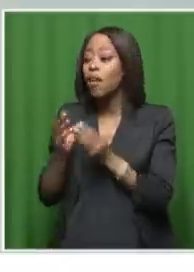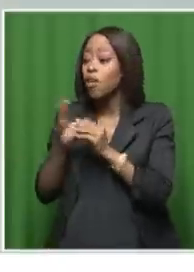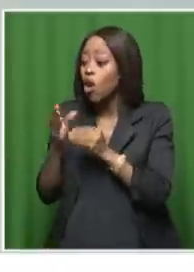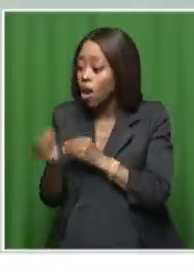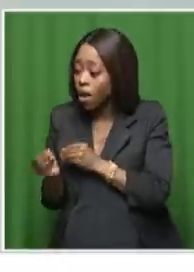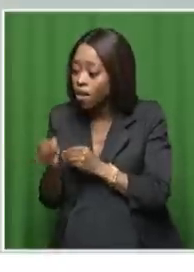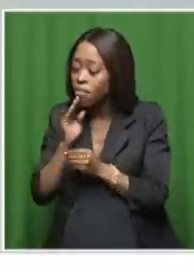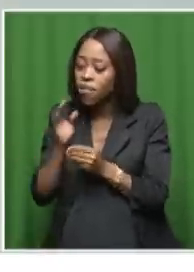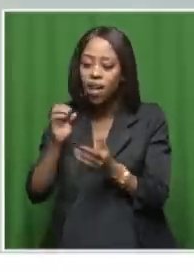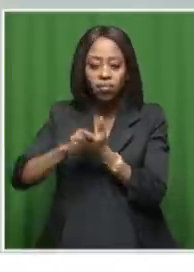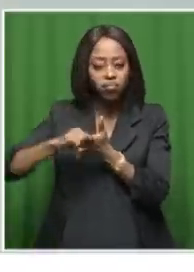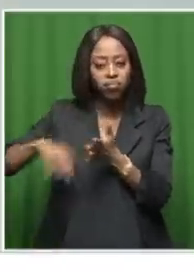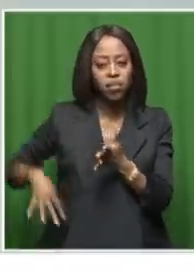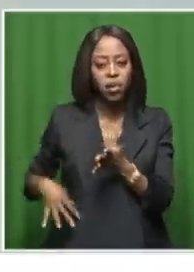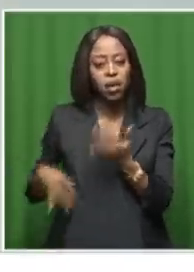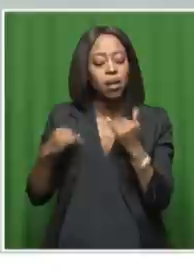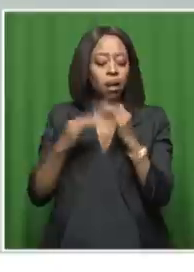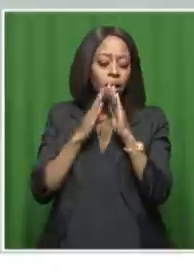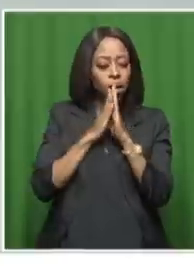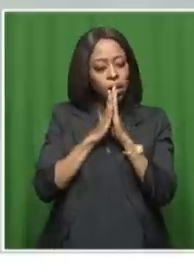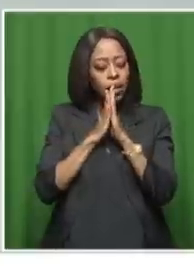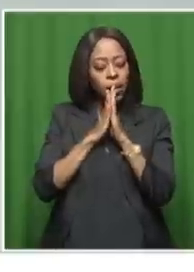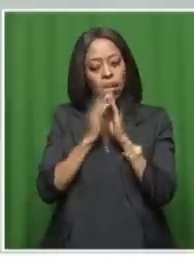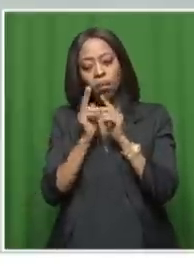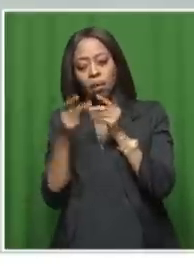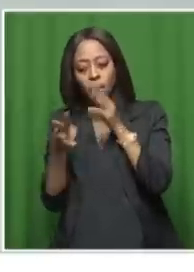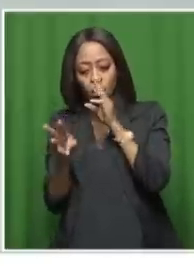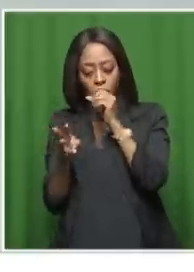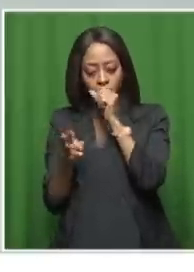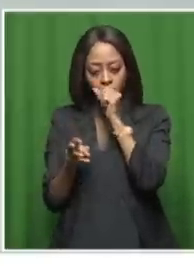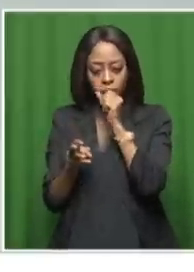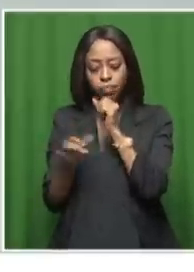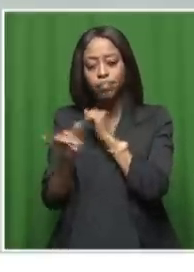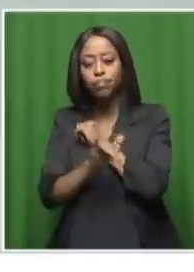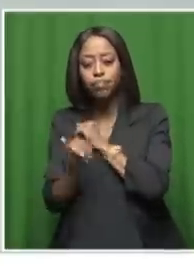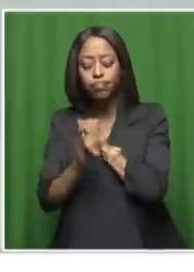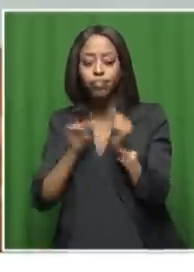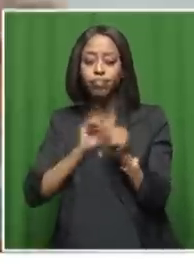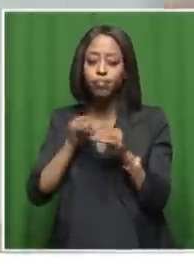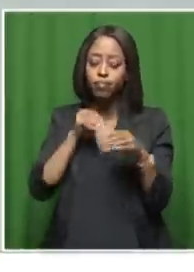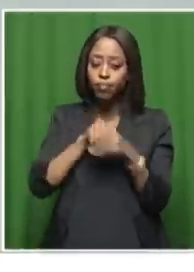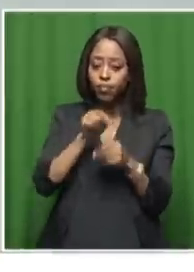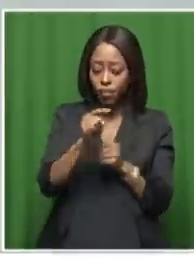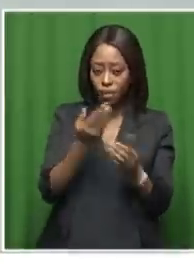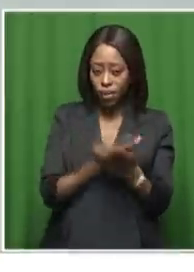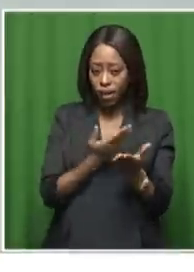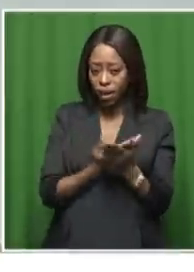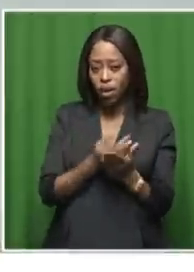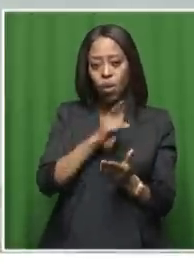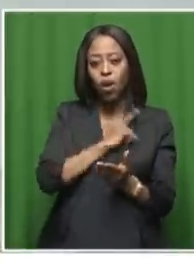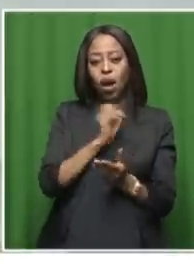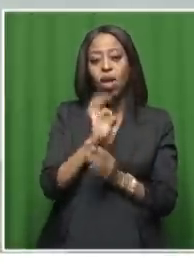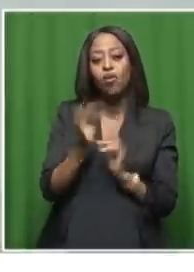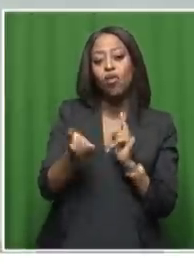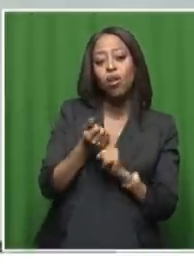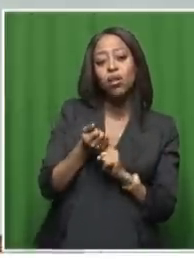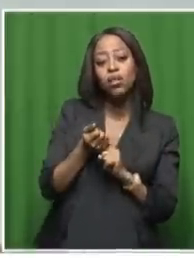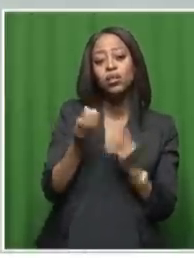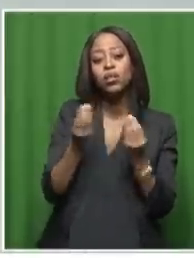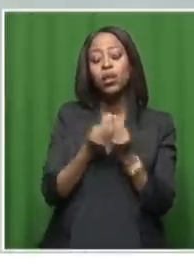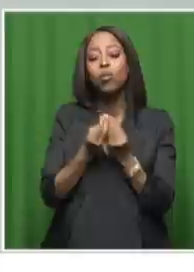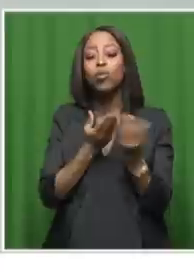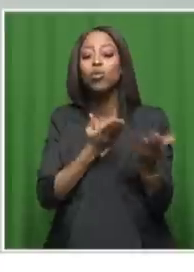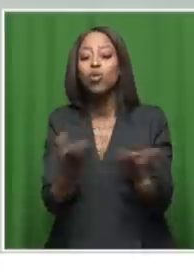said, let's find a way of bringing in new entrants in all these sectors if we are to achieve the target that I spoke